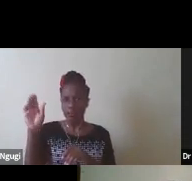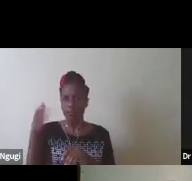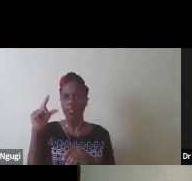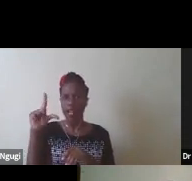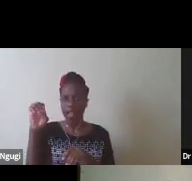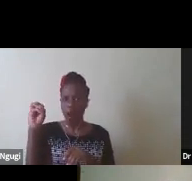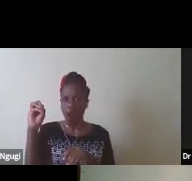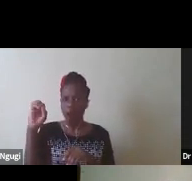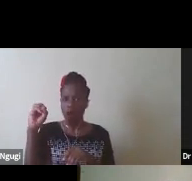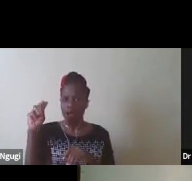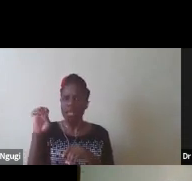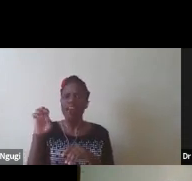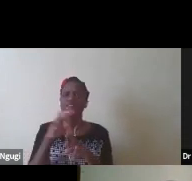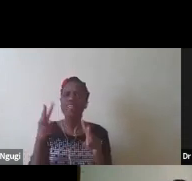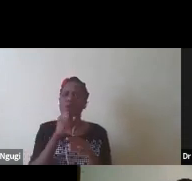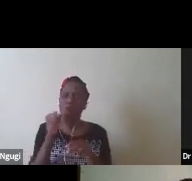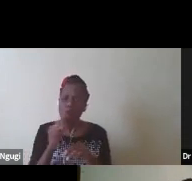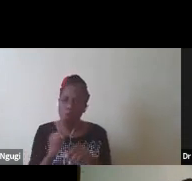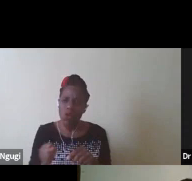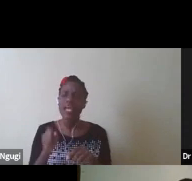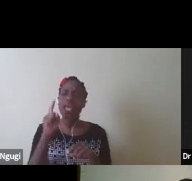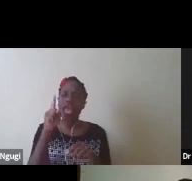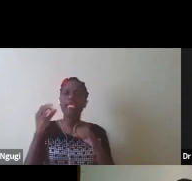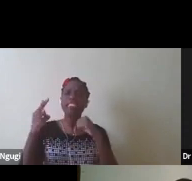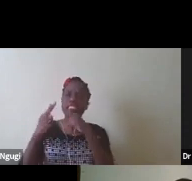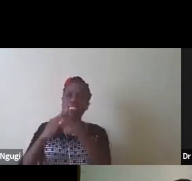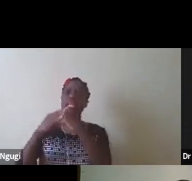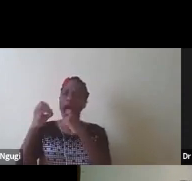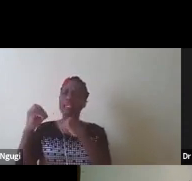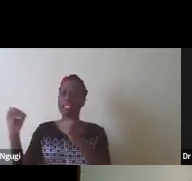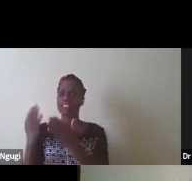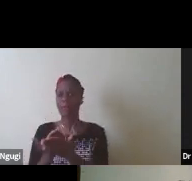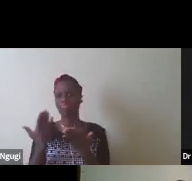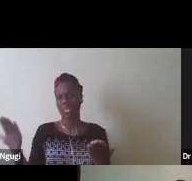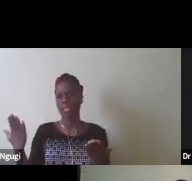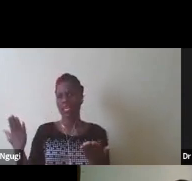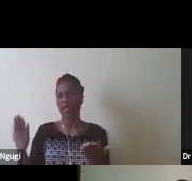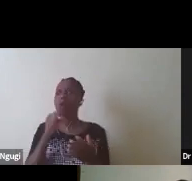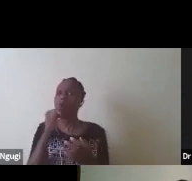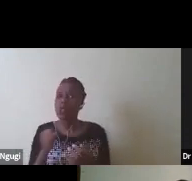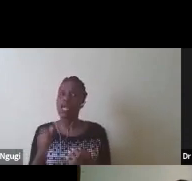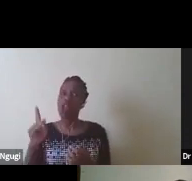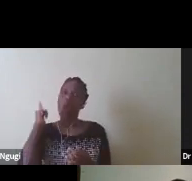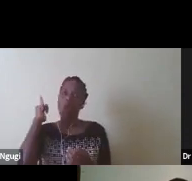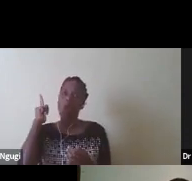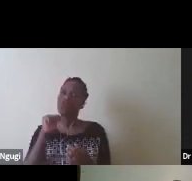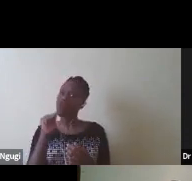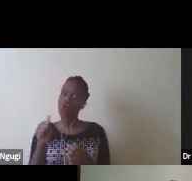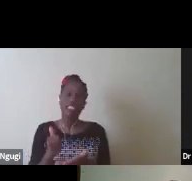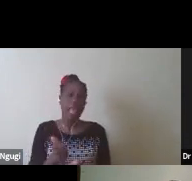the continent, dating from, I think, 1800 and something. So having a legislation that